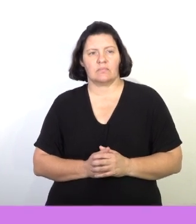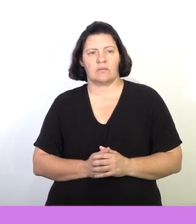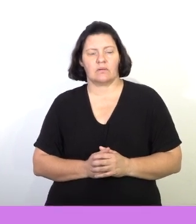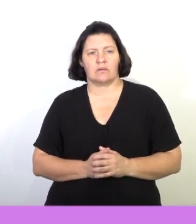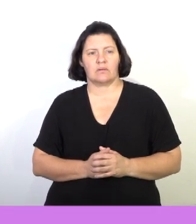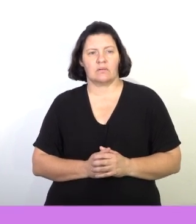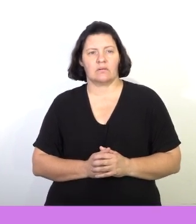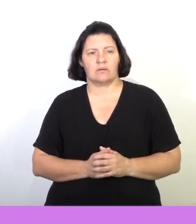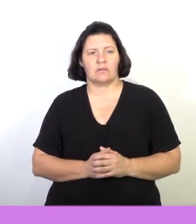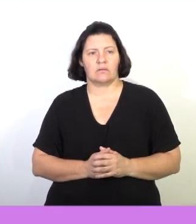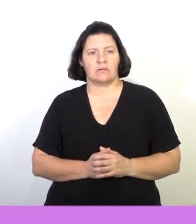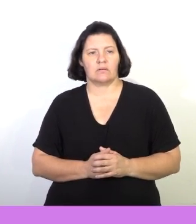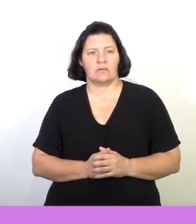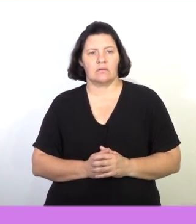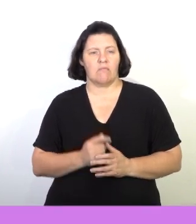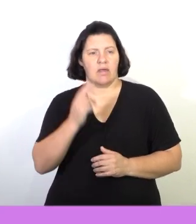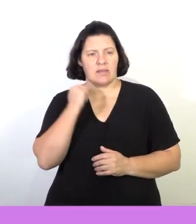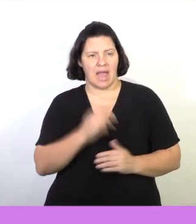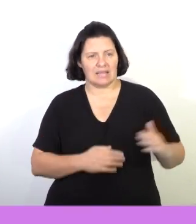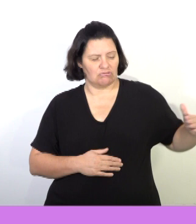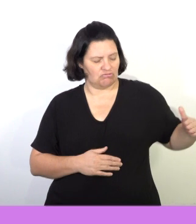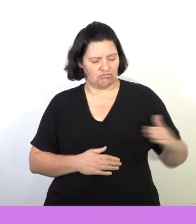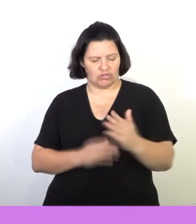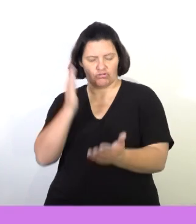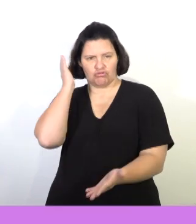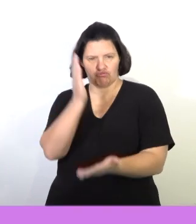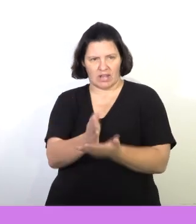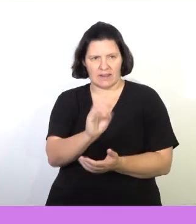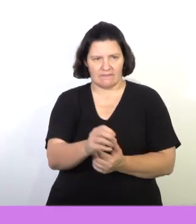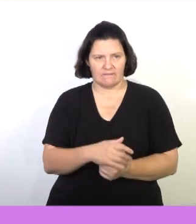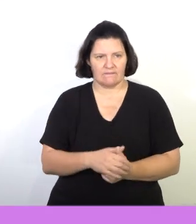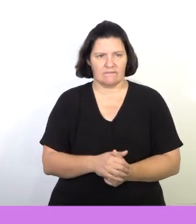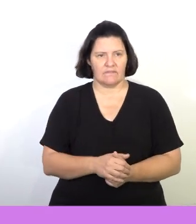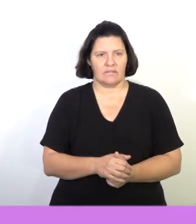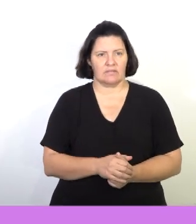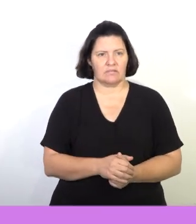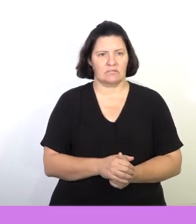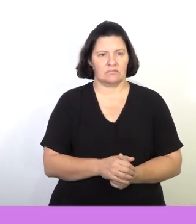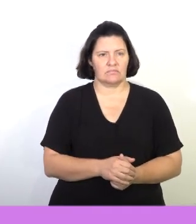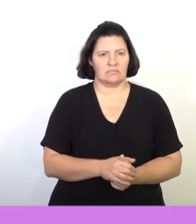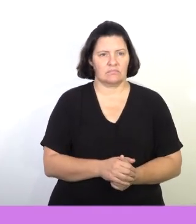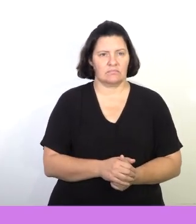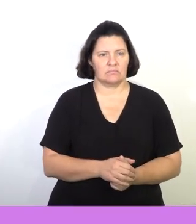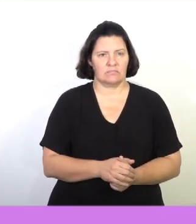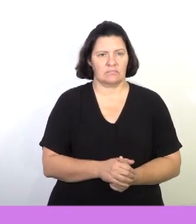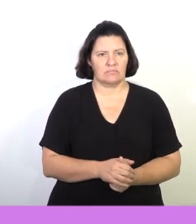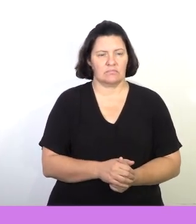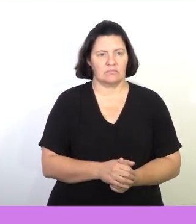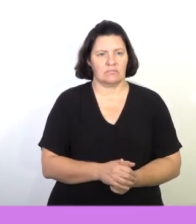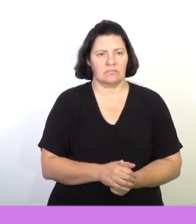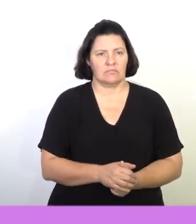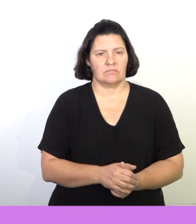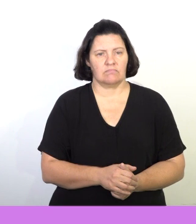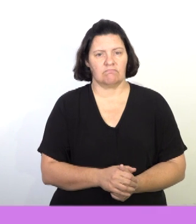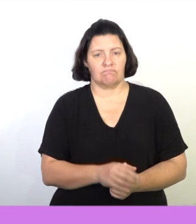Because they were going up, we should get that nice straight line graph over there. When you connect the dots, it